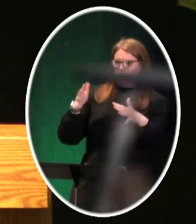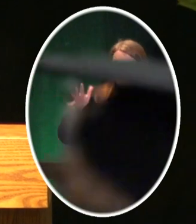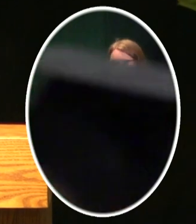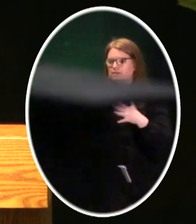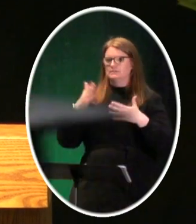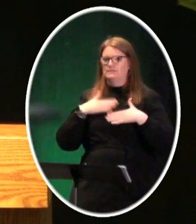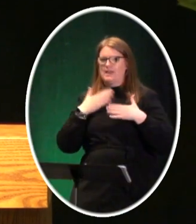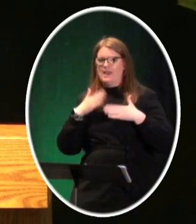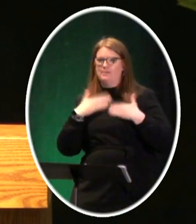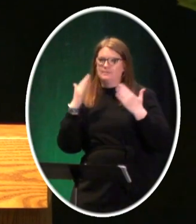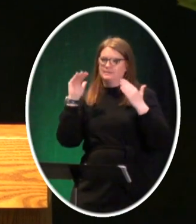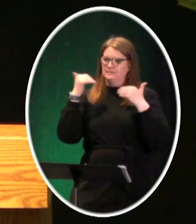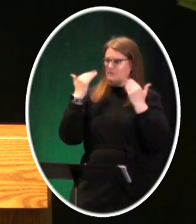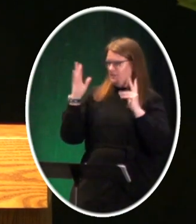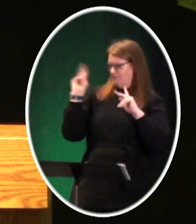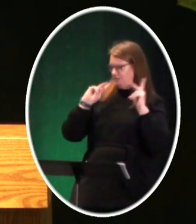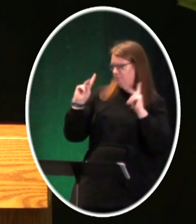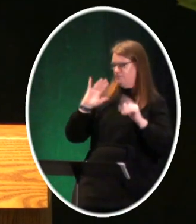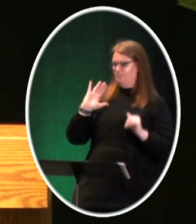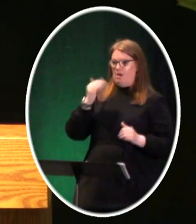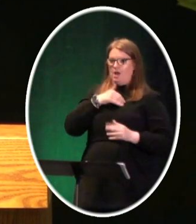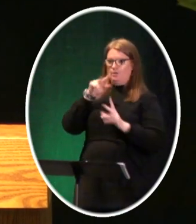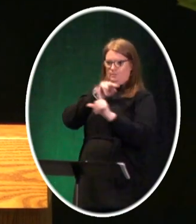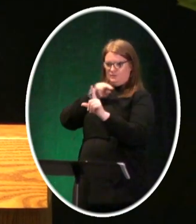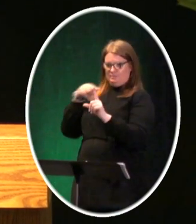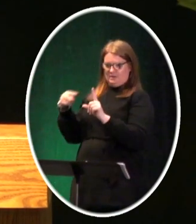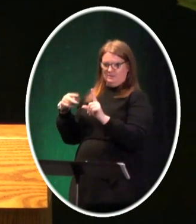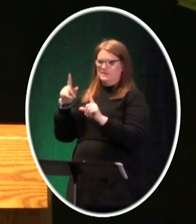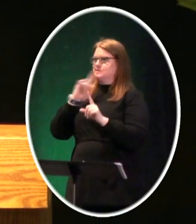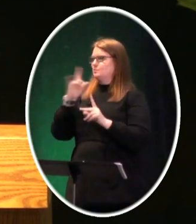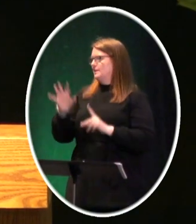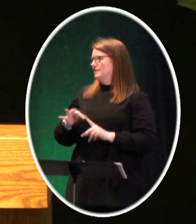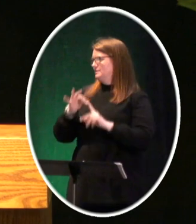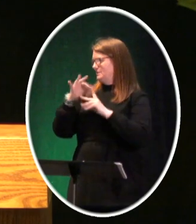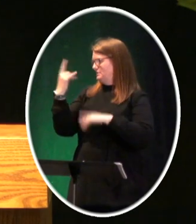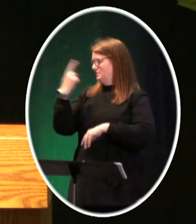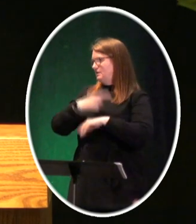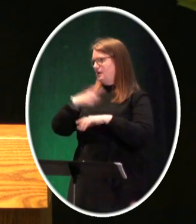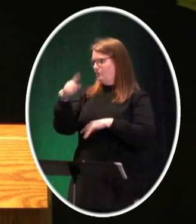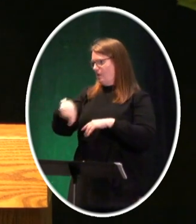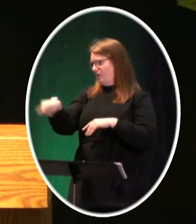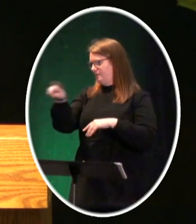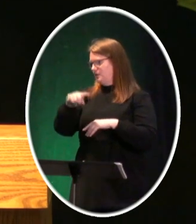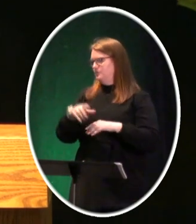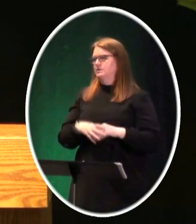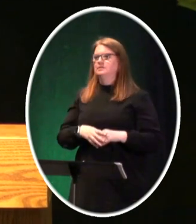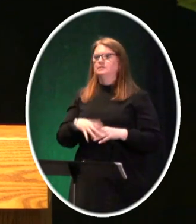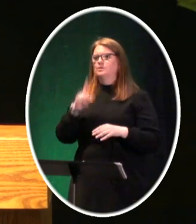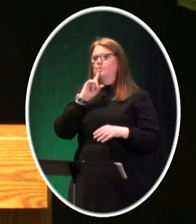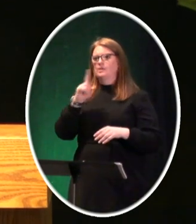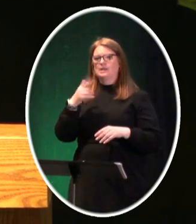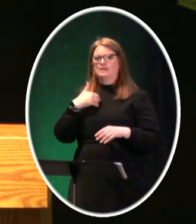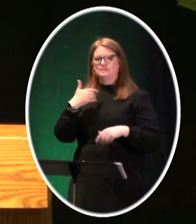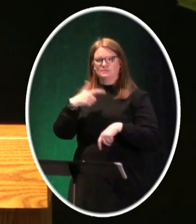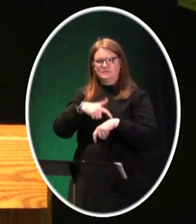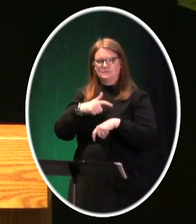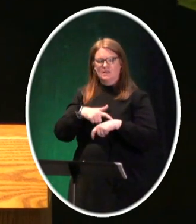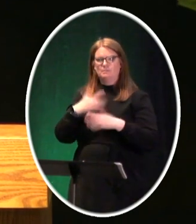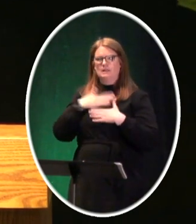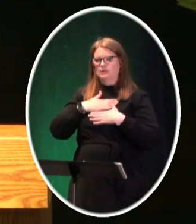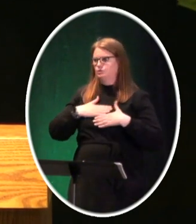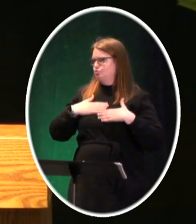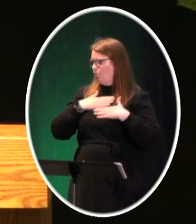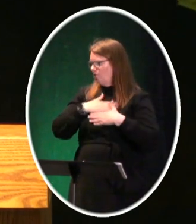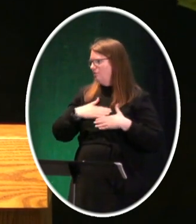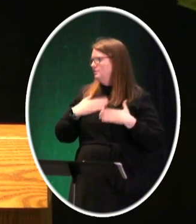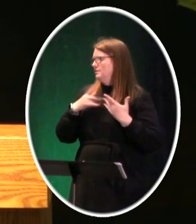happy, smiling people, and this is a special day for all of you. So take your time and enjoy it today. Make sure you